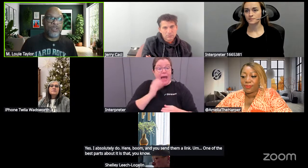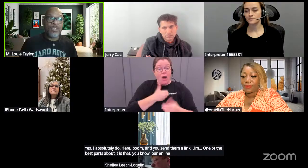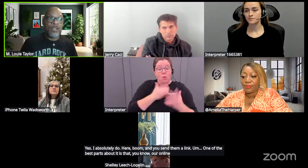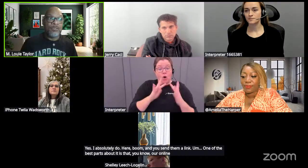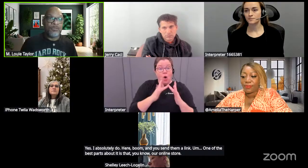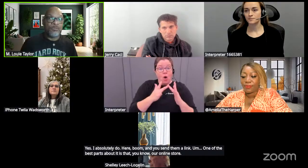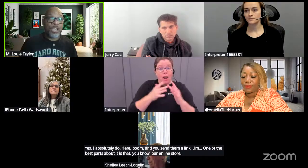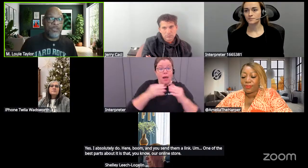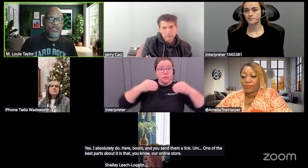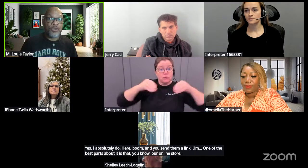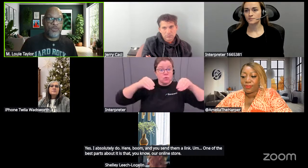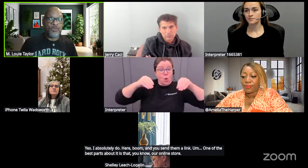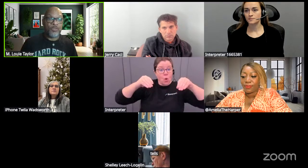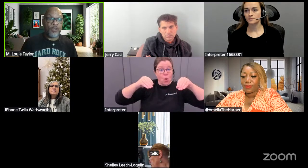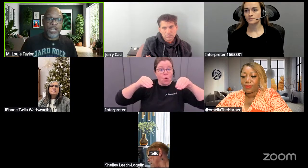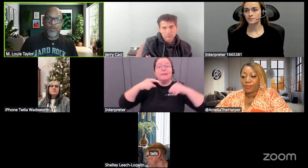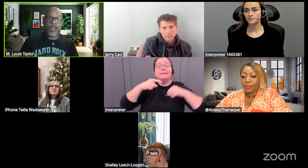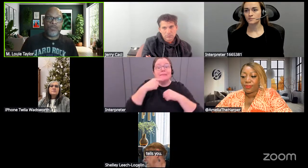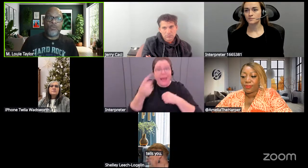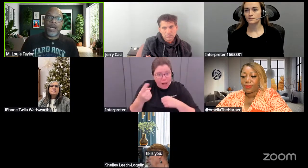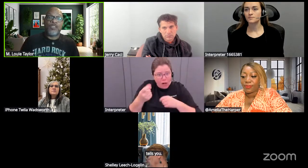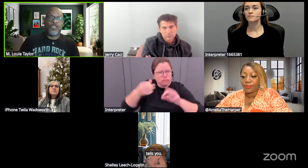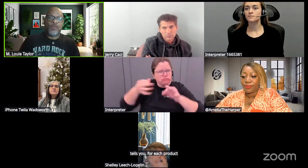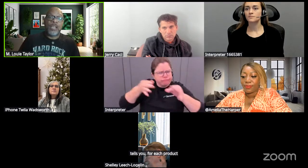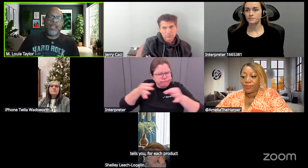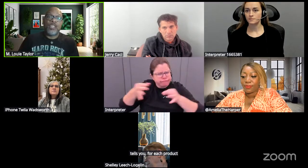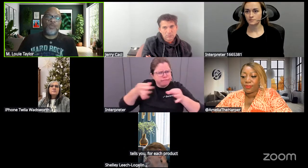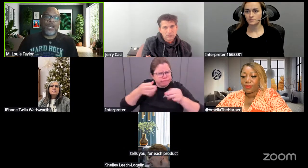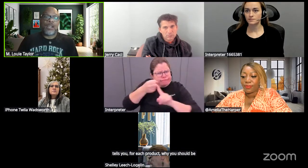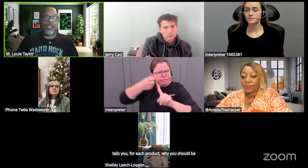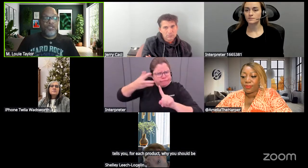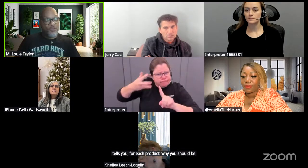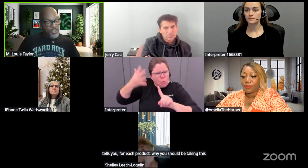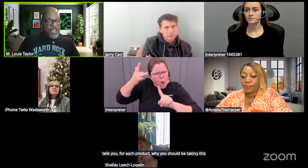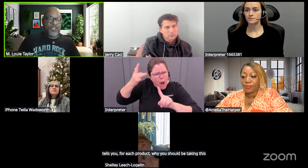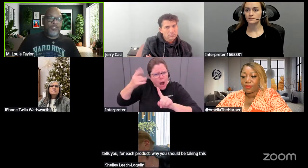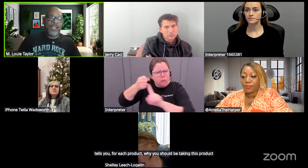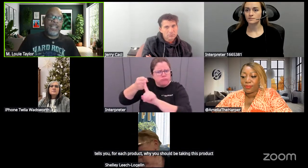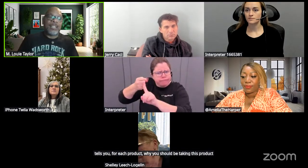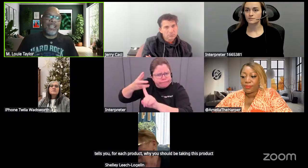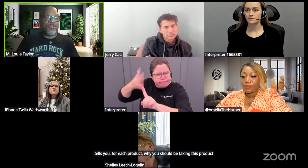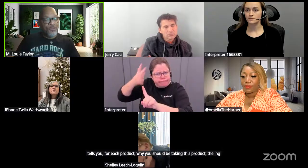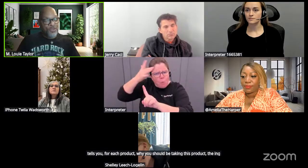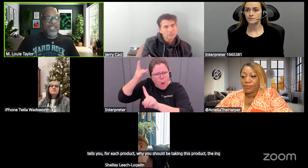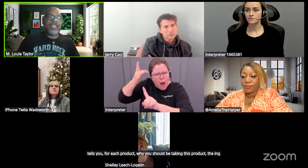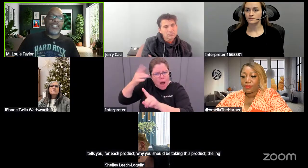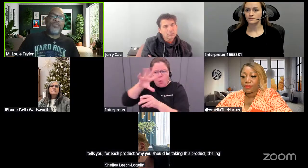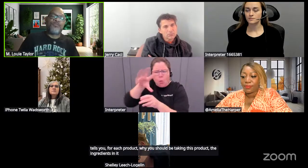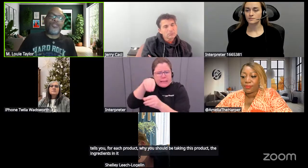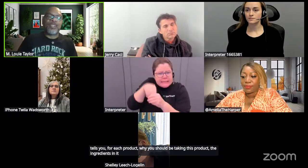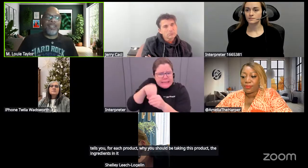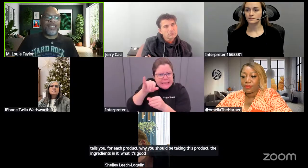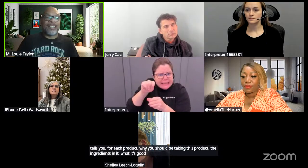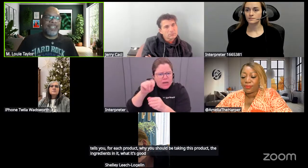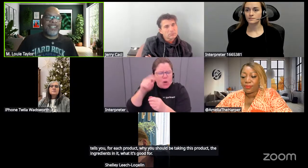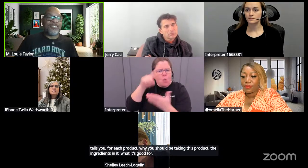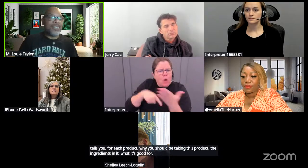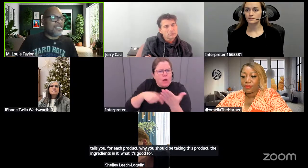store tells you for each product why you should be taking this product, the ingredients in it, what it's good for.